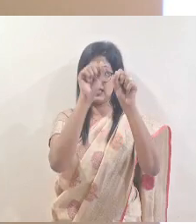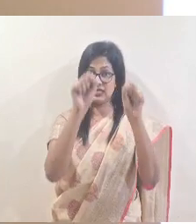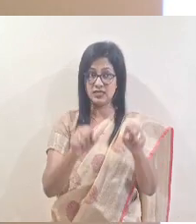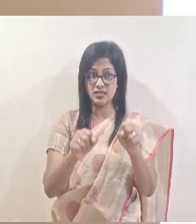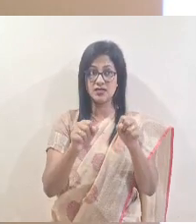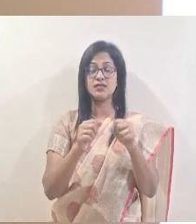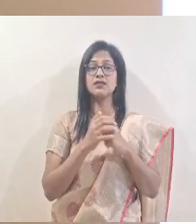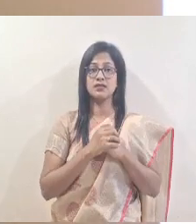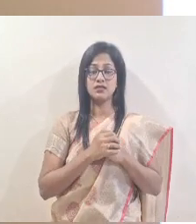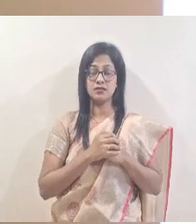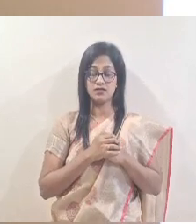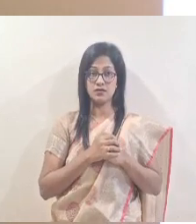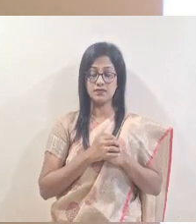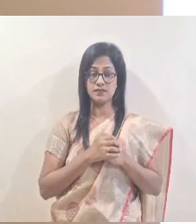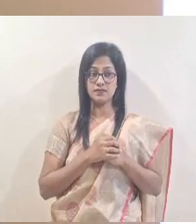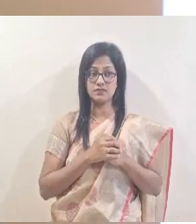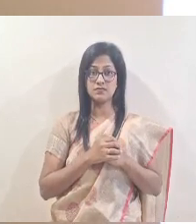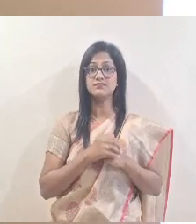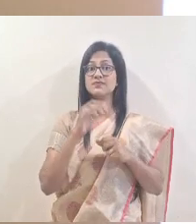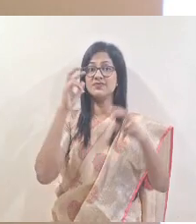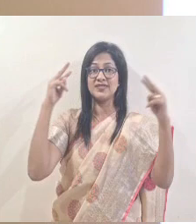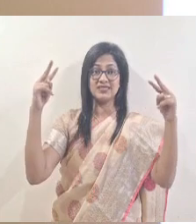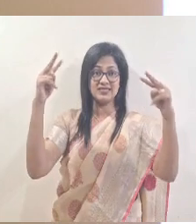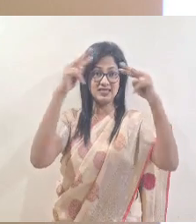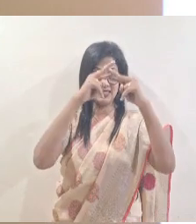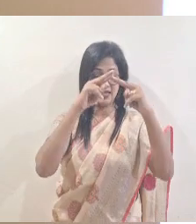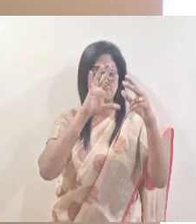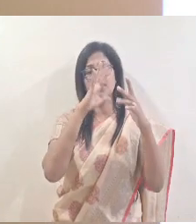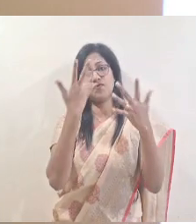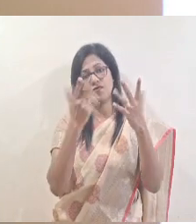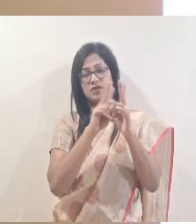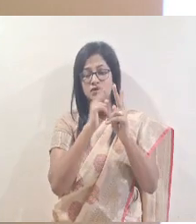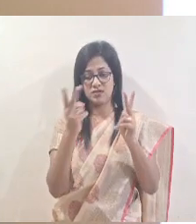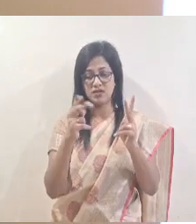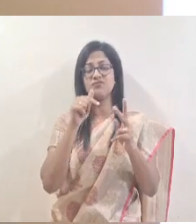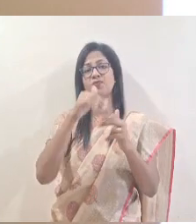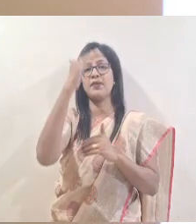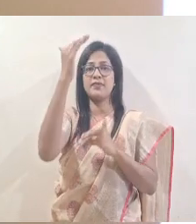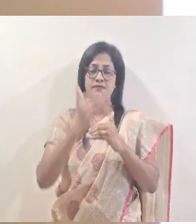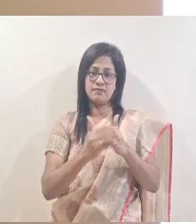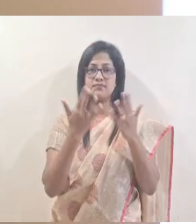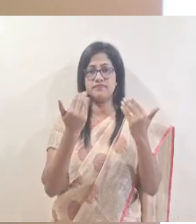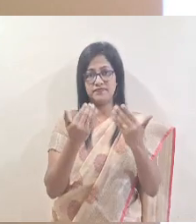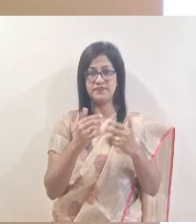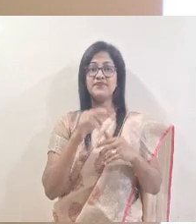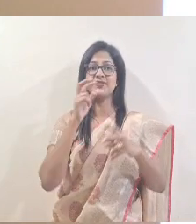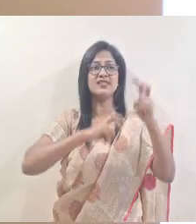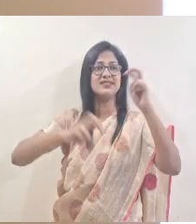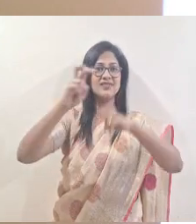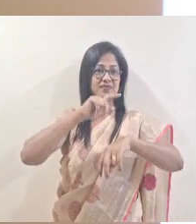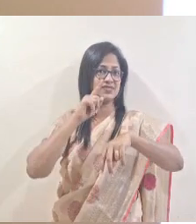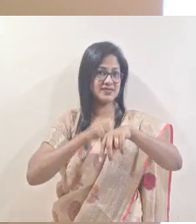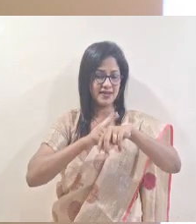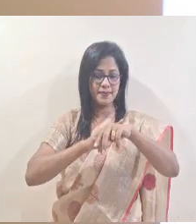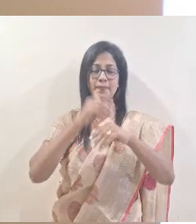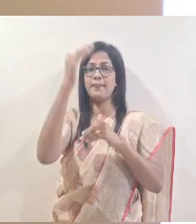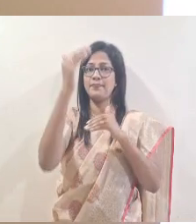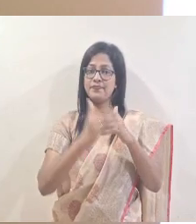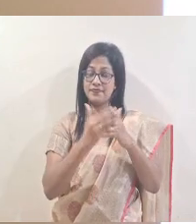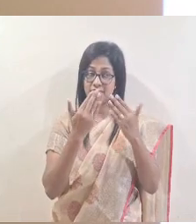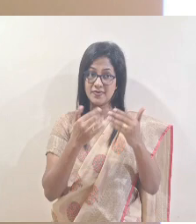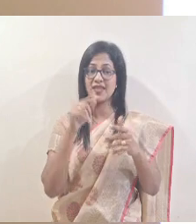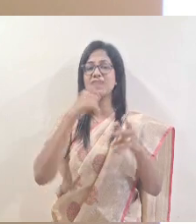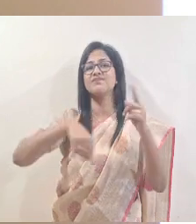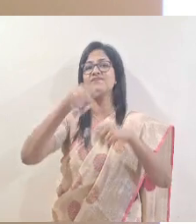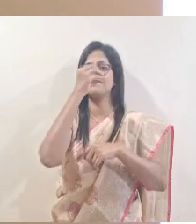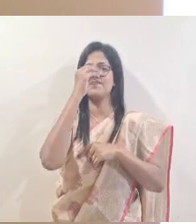system or like with a skywalk or something, it can be reduced. The travel time can be reduced, and that